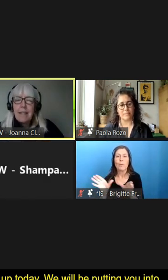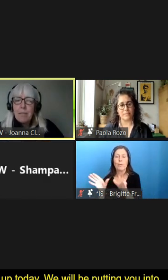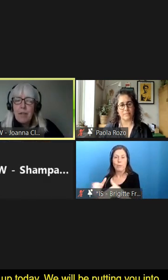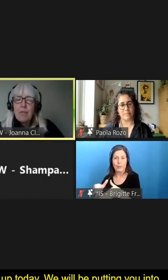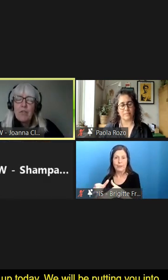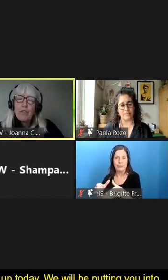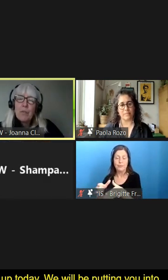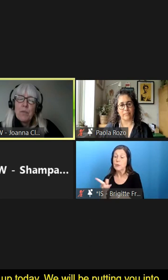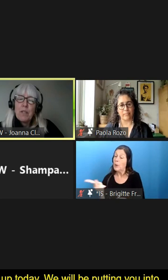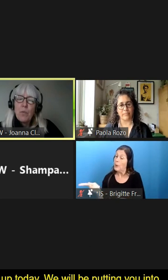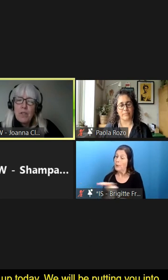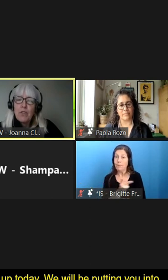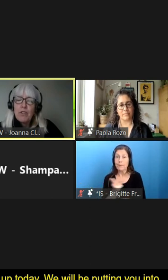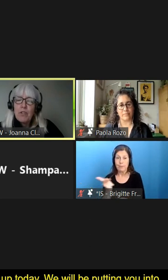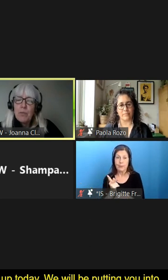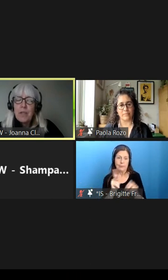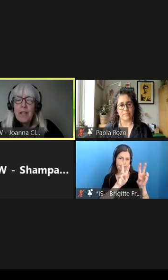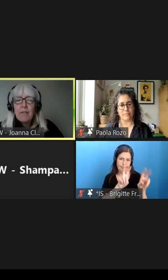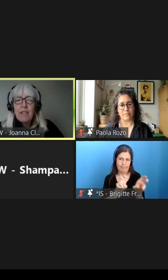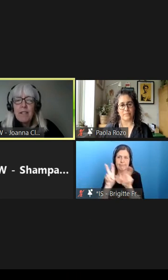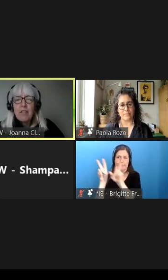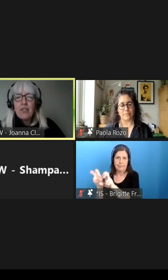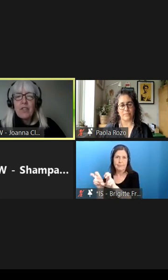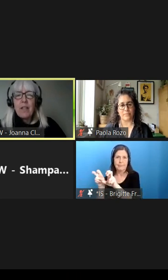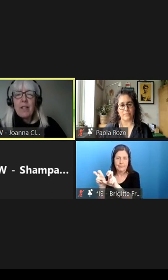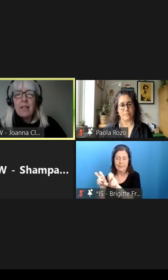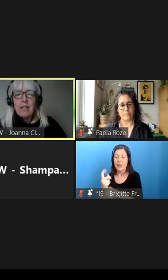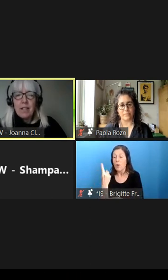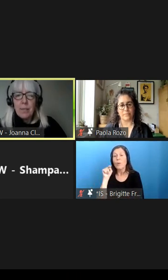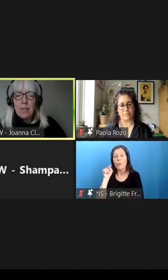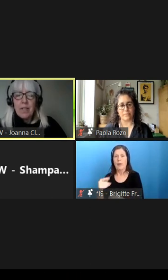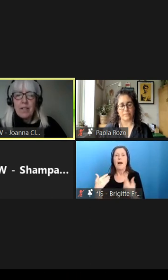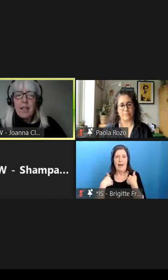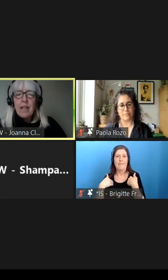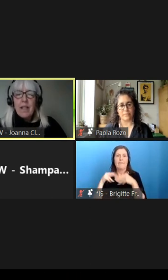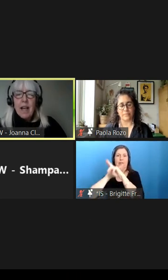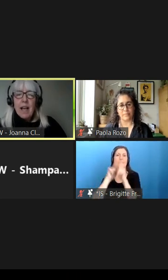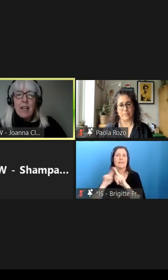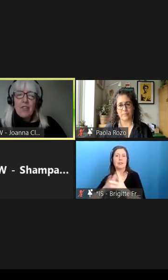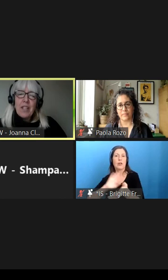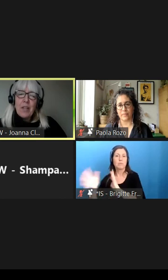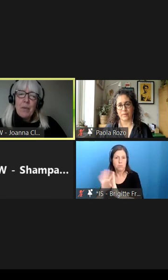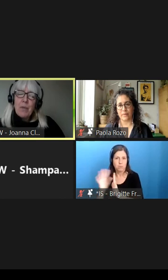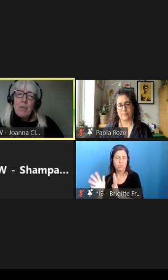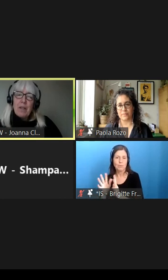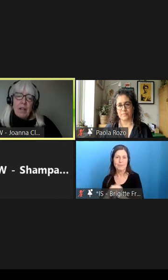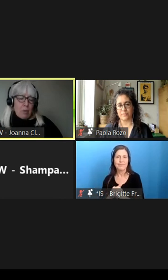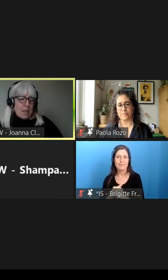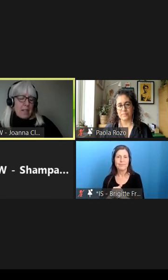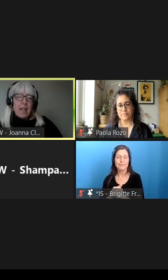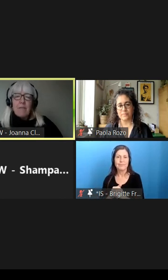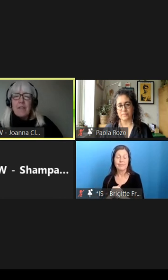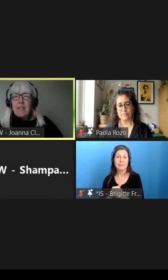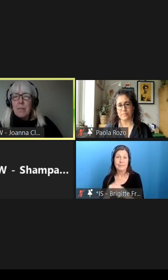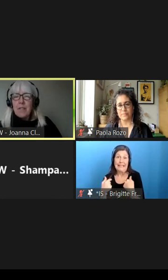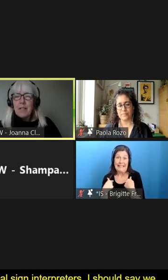titling in both of the groups, and one of the groups will have international sign interpreters. I should say we were hoping to